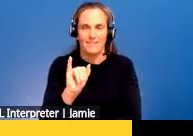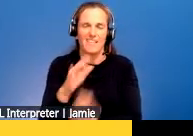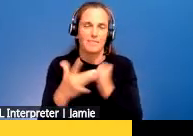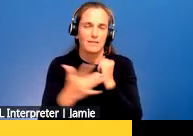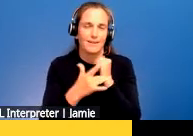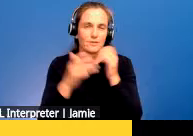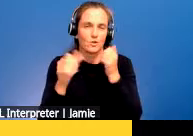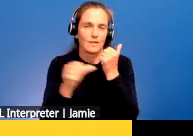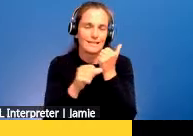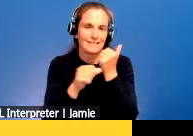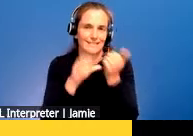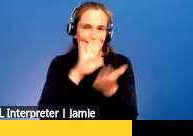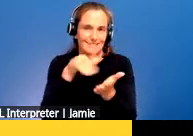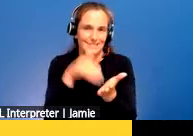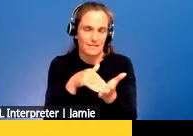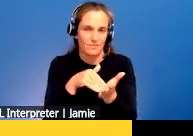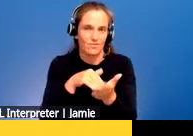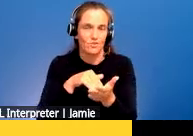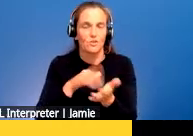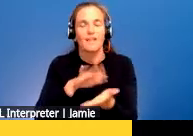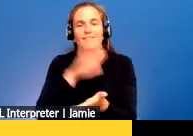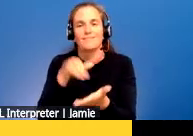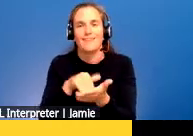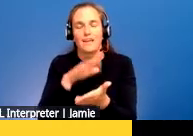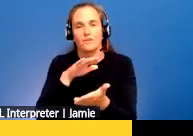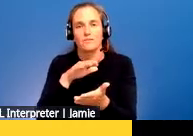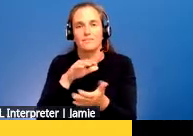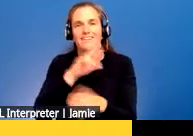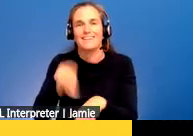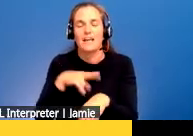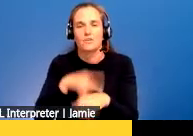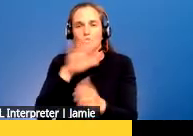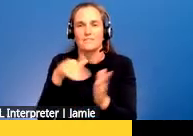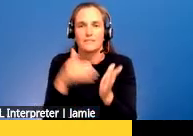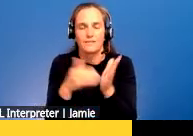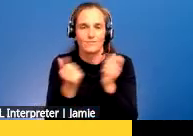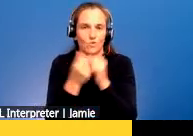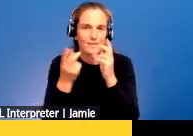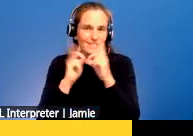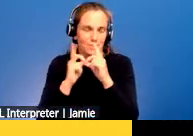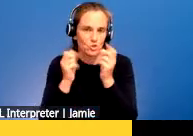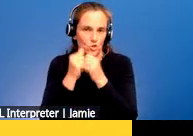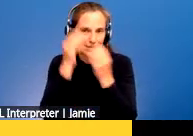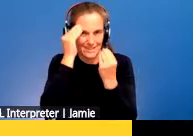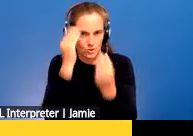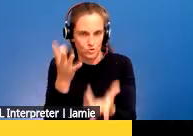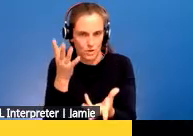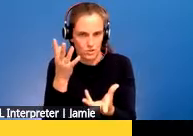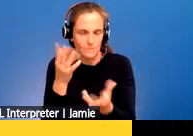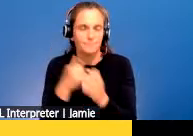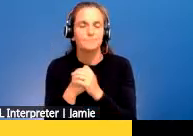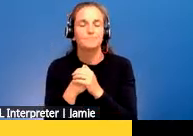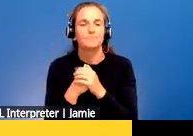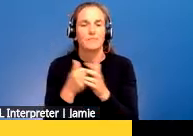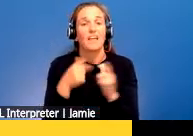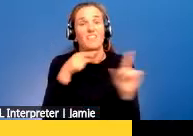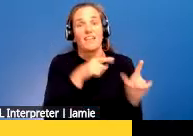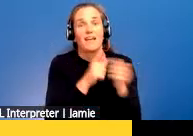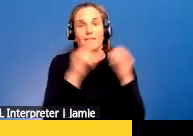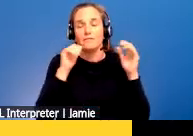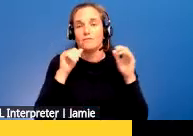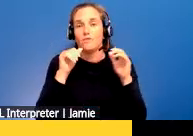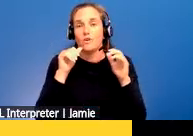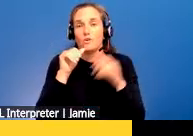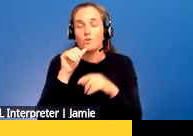so the National Center on Accessible Digital Educational Materials and Instruction. I think is a great start. They have webinars, and they